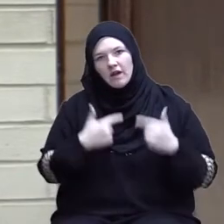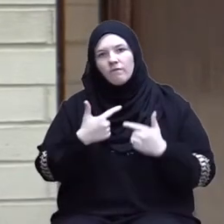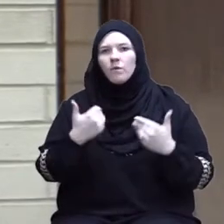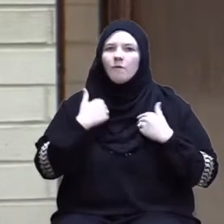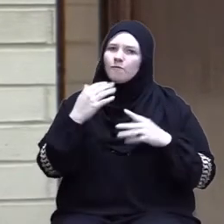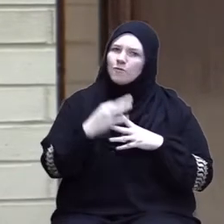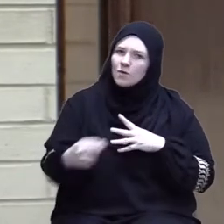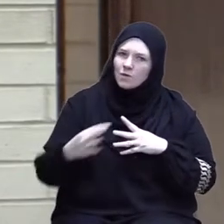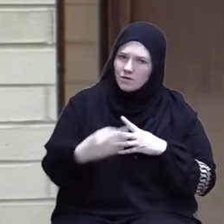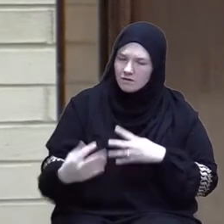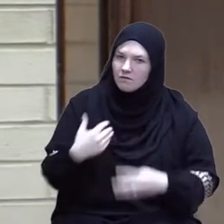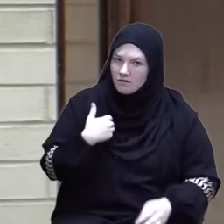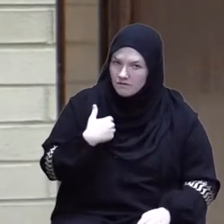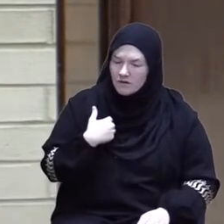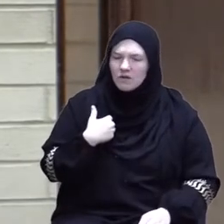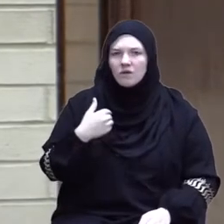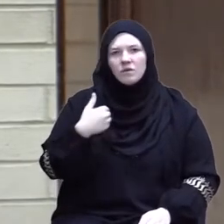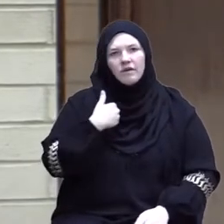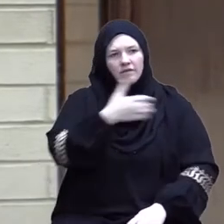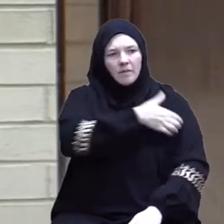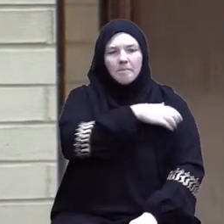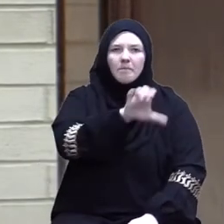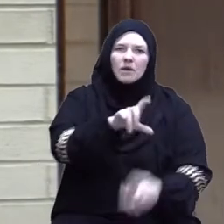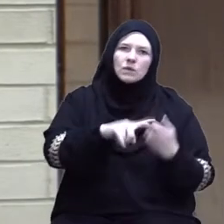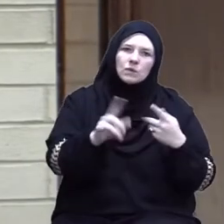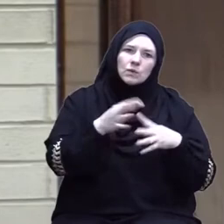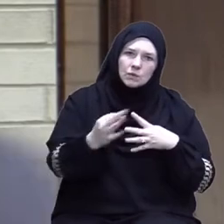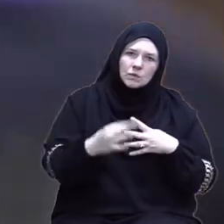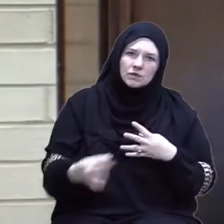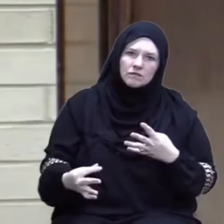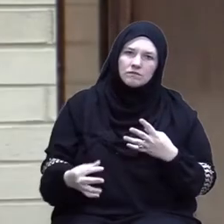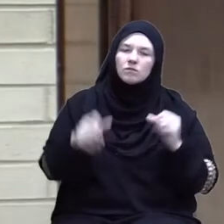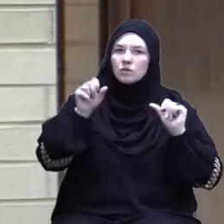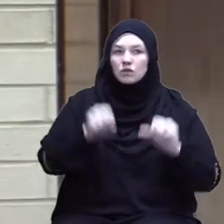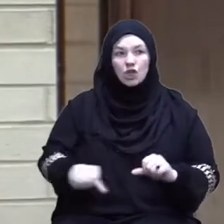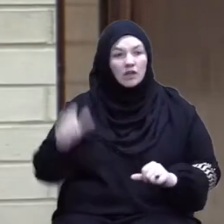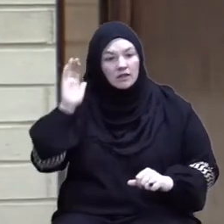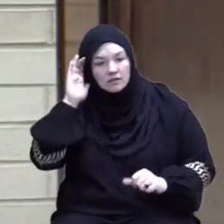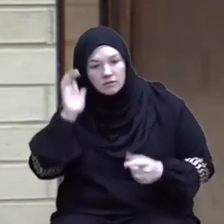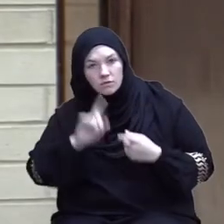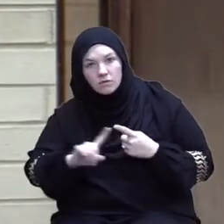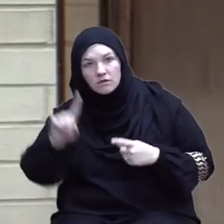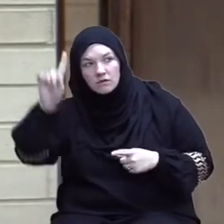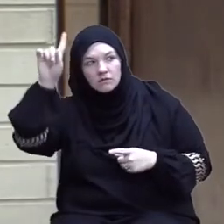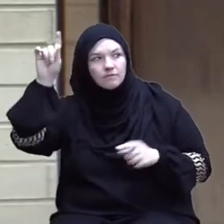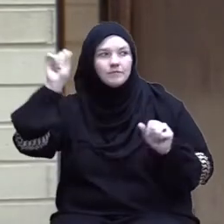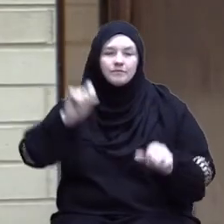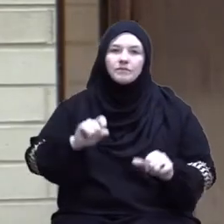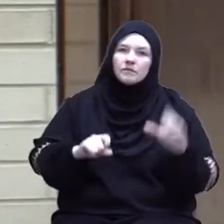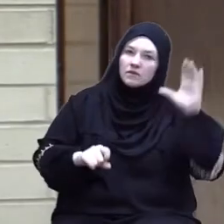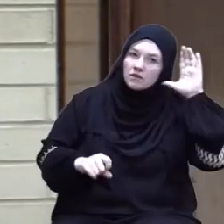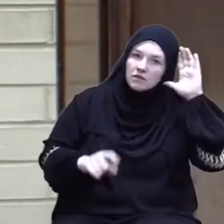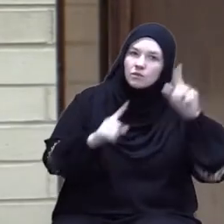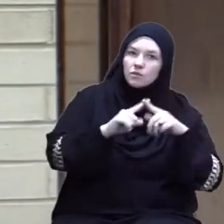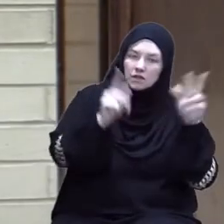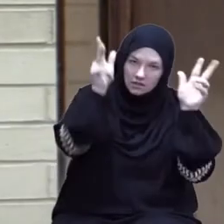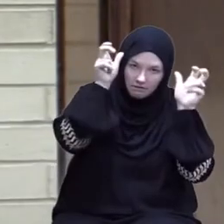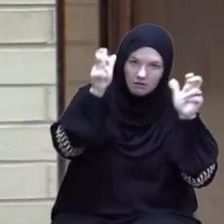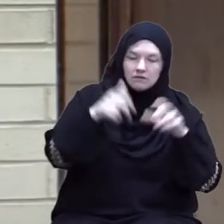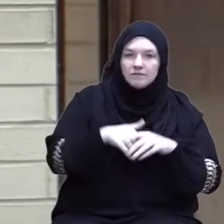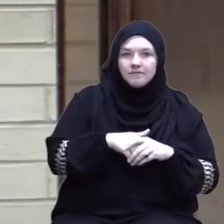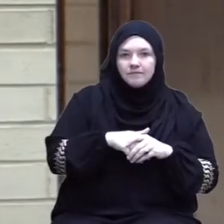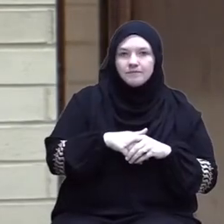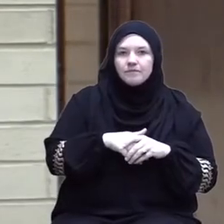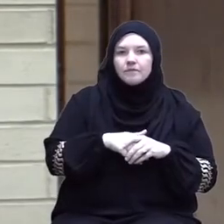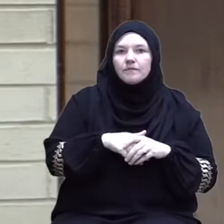have choices. We have the power to choose. We could listen to Allah, we could listen to the devil.